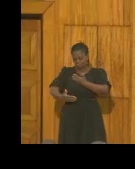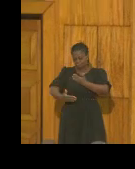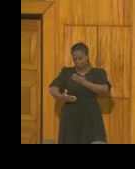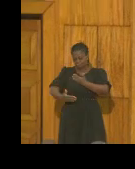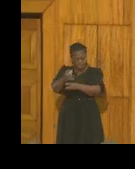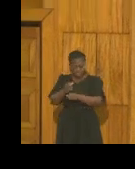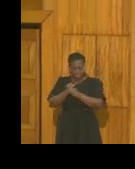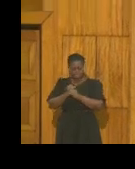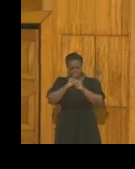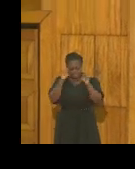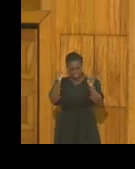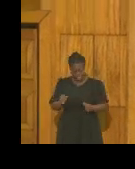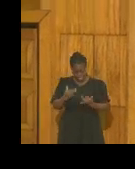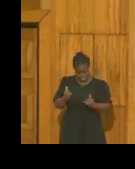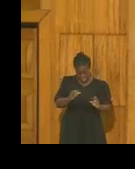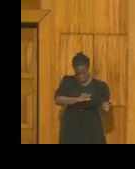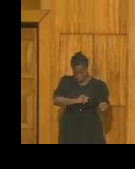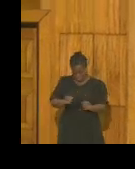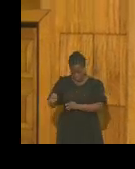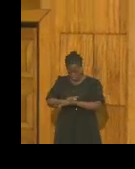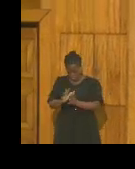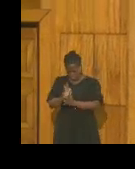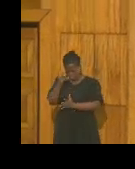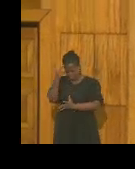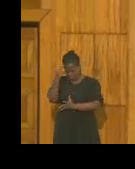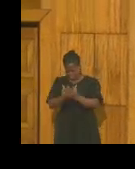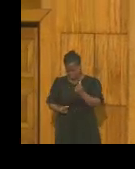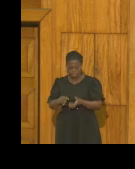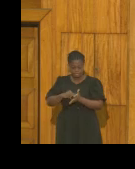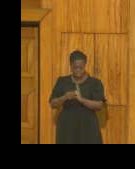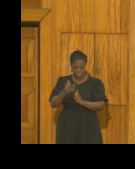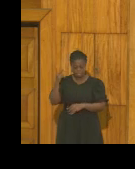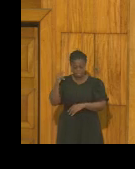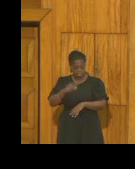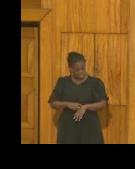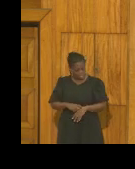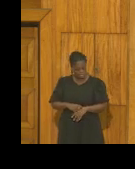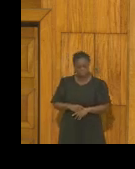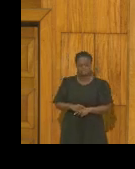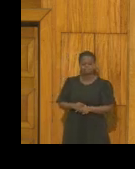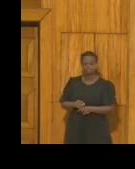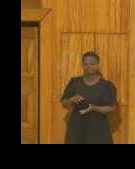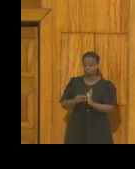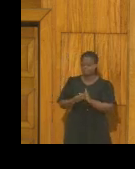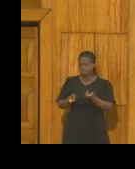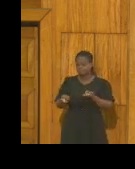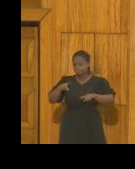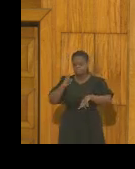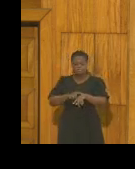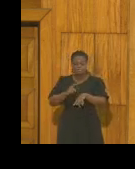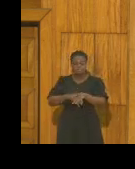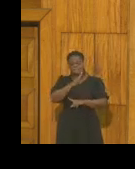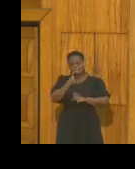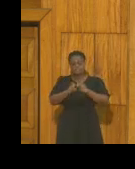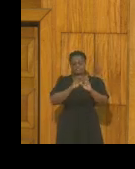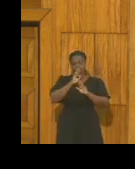the triple, these are the same issues that we are going to go through. So I think this will come during the question and answer. So